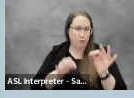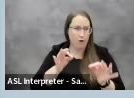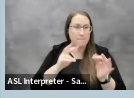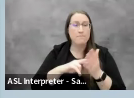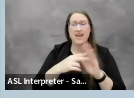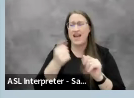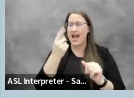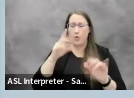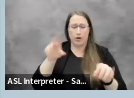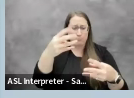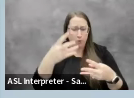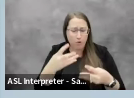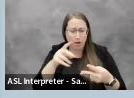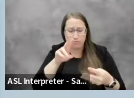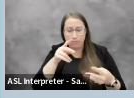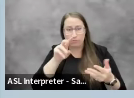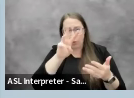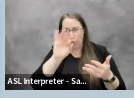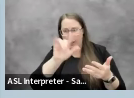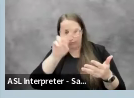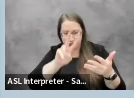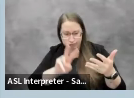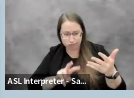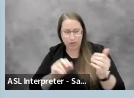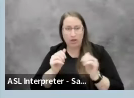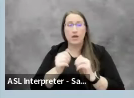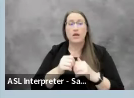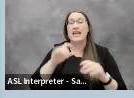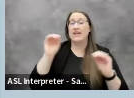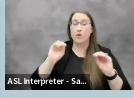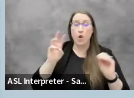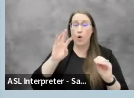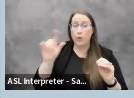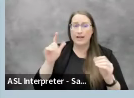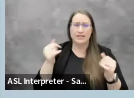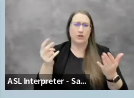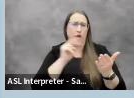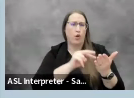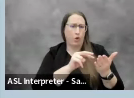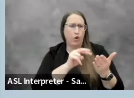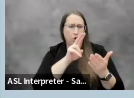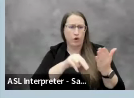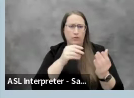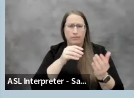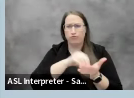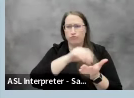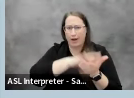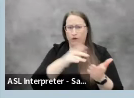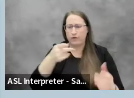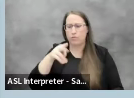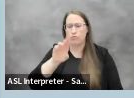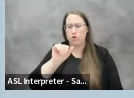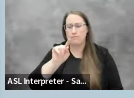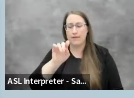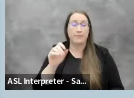to go. If there was no will, someone can still look up in the probate records, perhaps after probate is